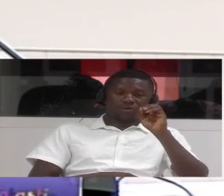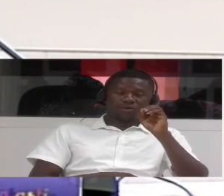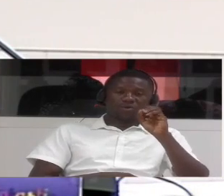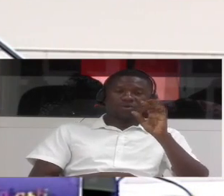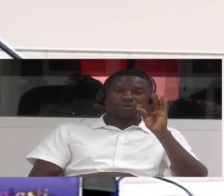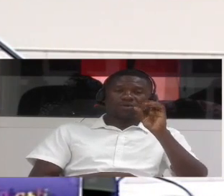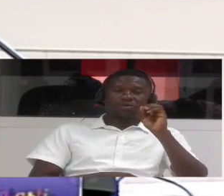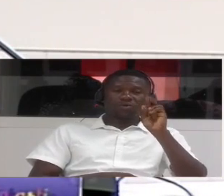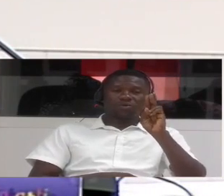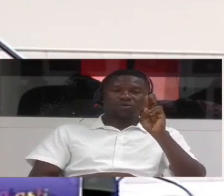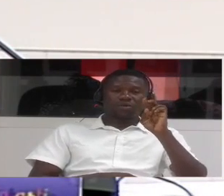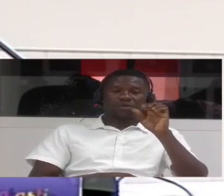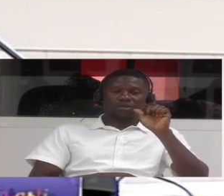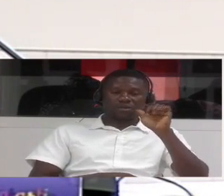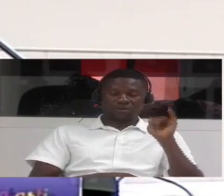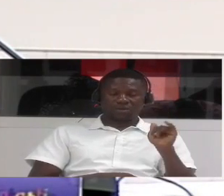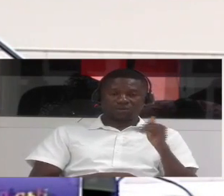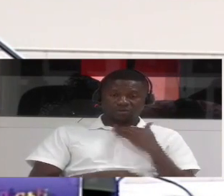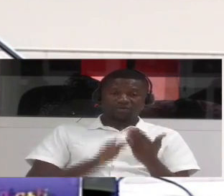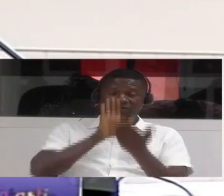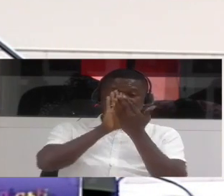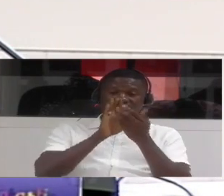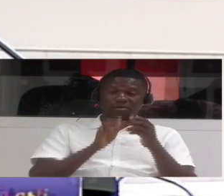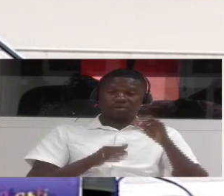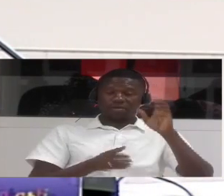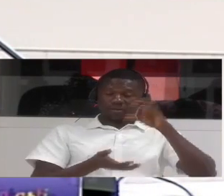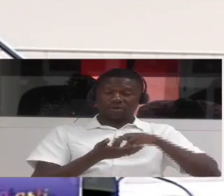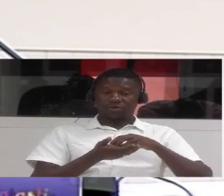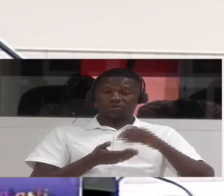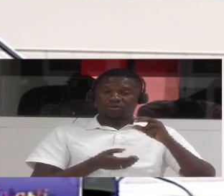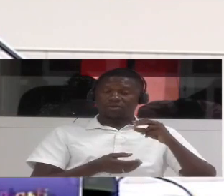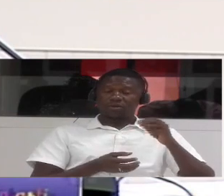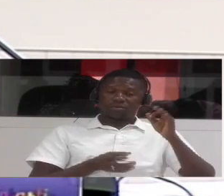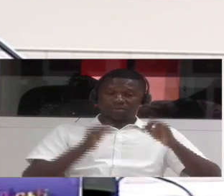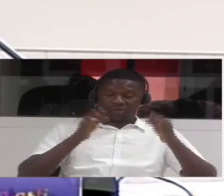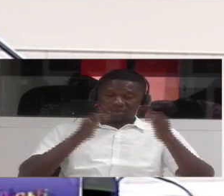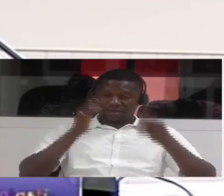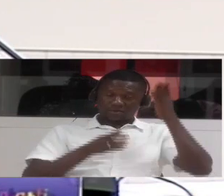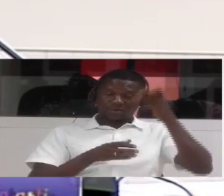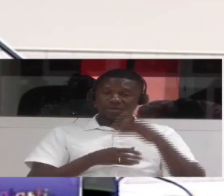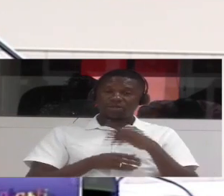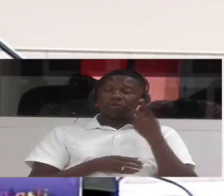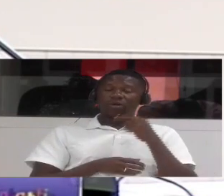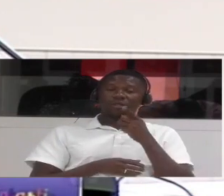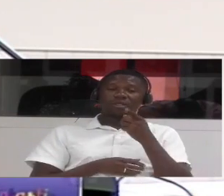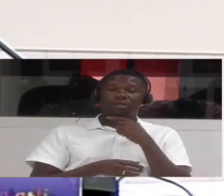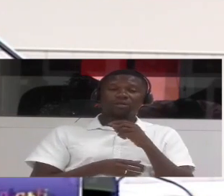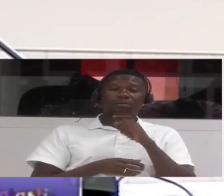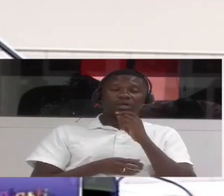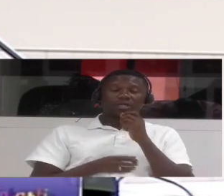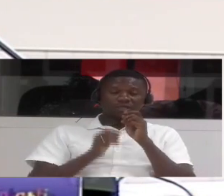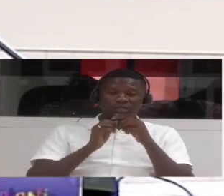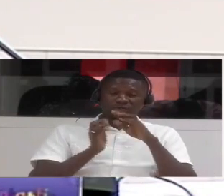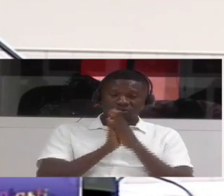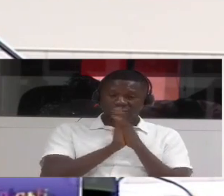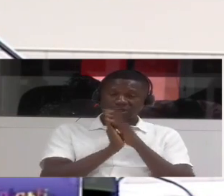court in Banjul. Of course, Gumbo made some allegations against Professor Carr. And Adiamo